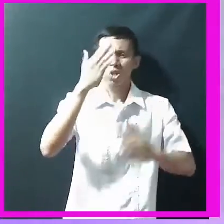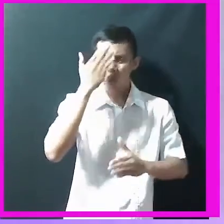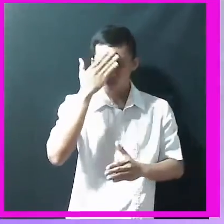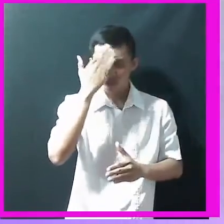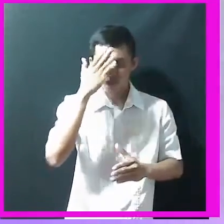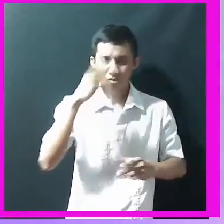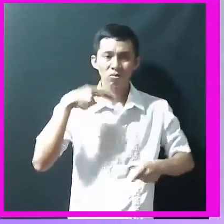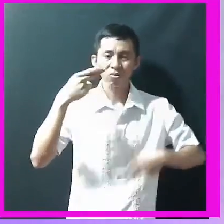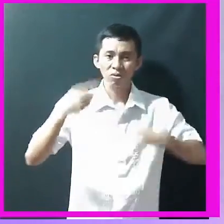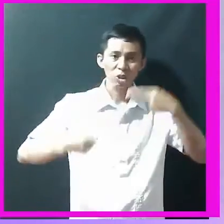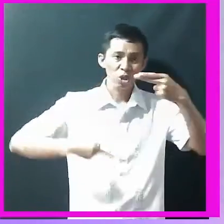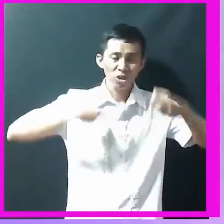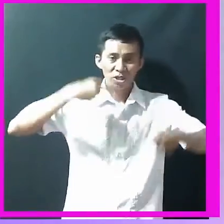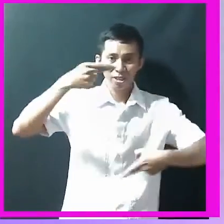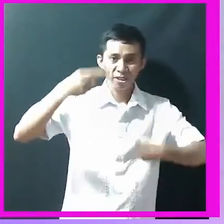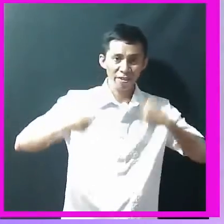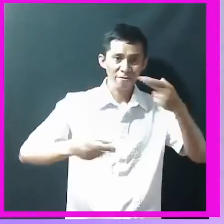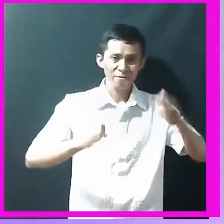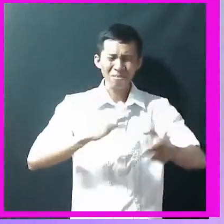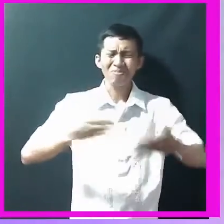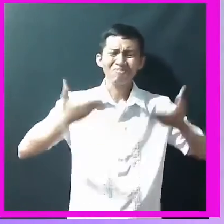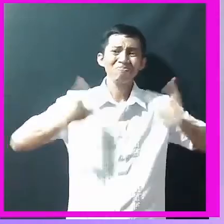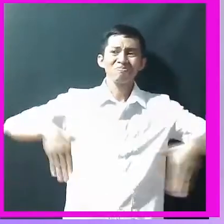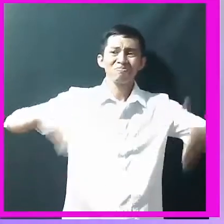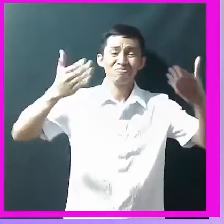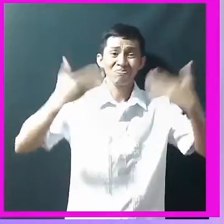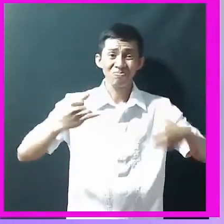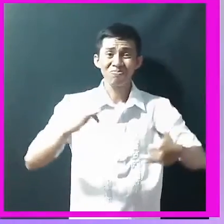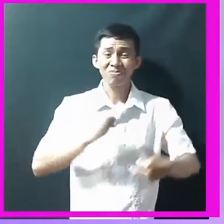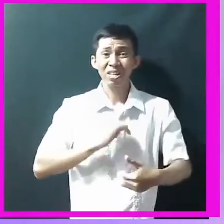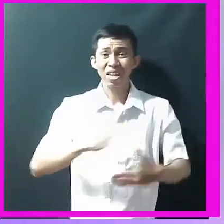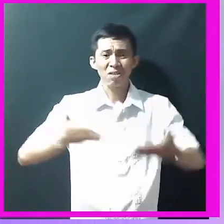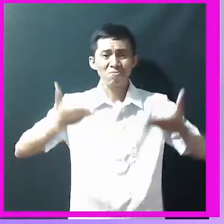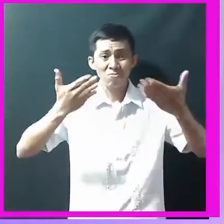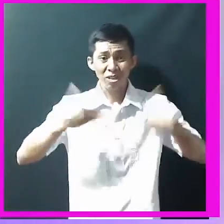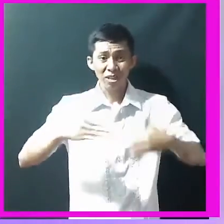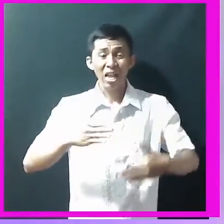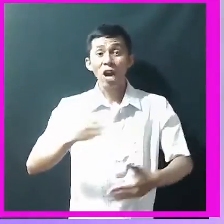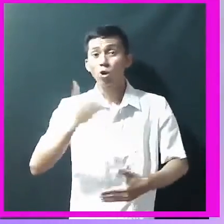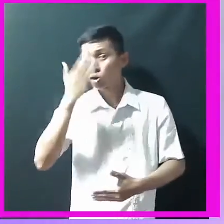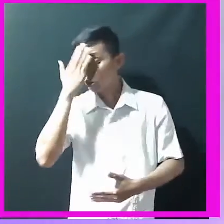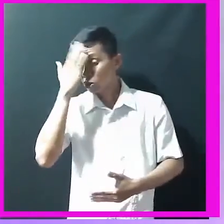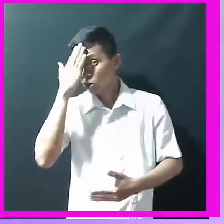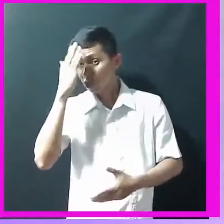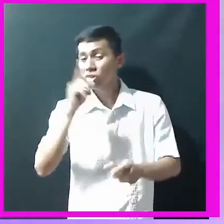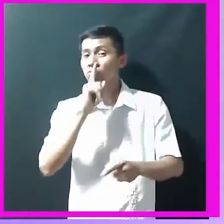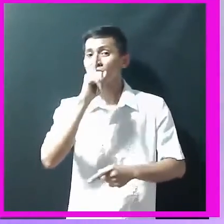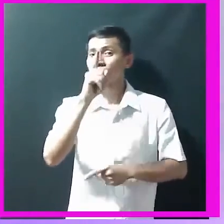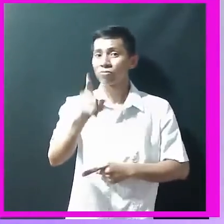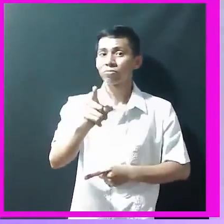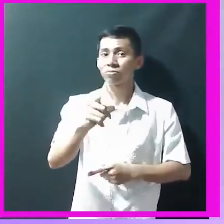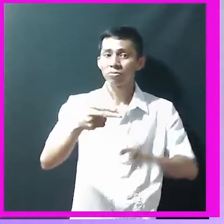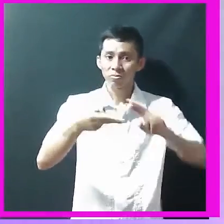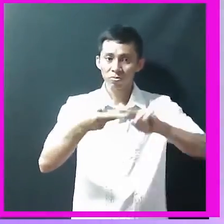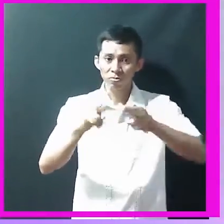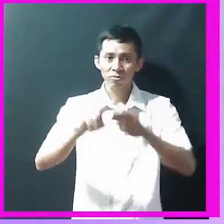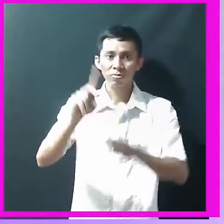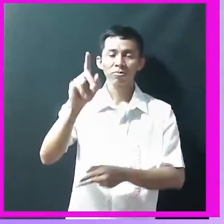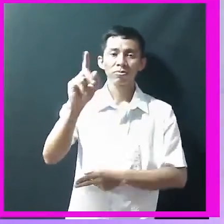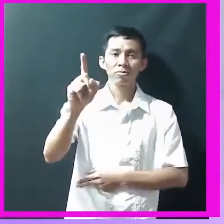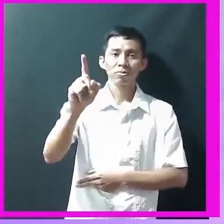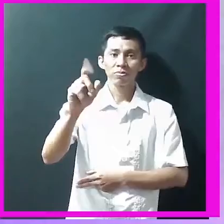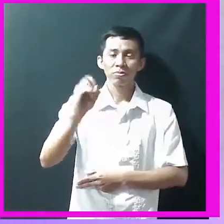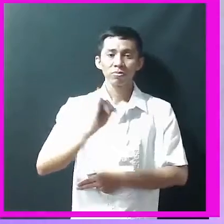rejoice that we know. I'm glad that I know the truth. Number one, quickly, I'm glad that